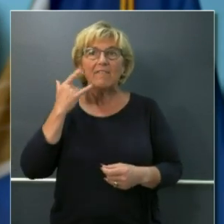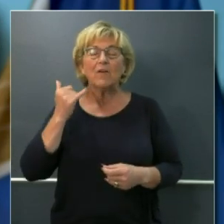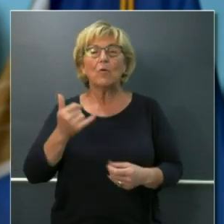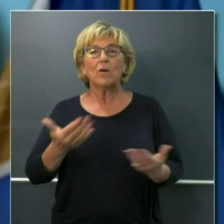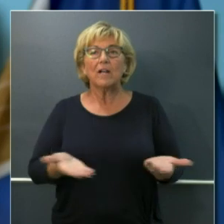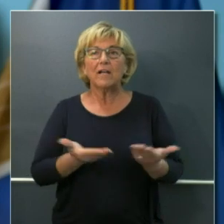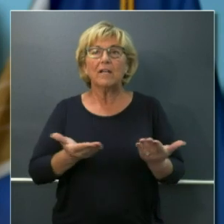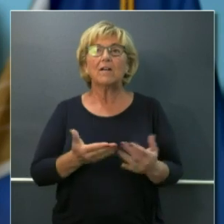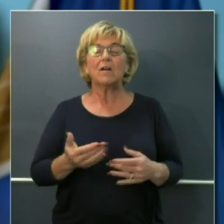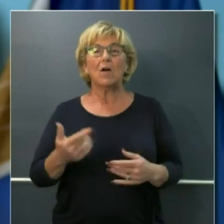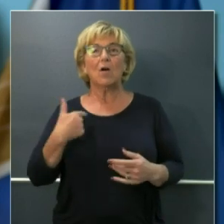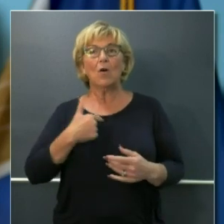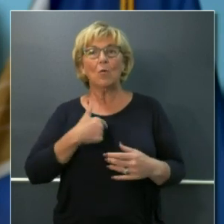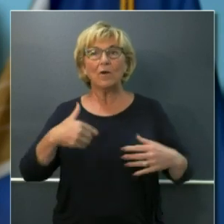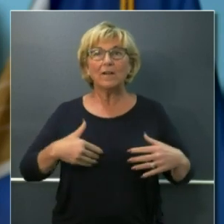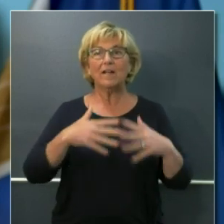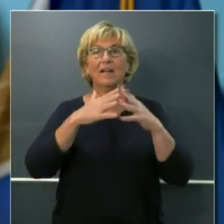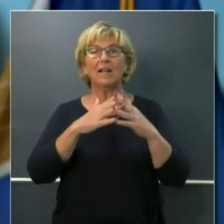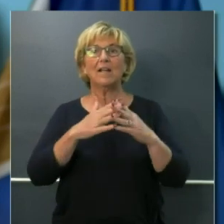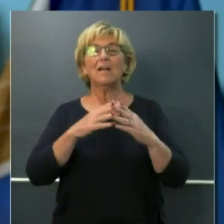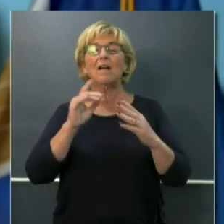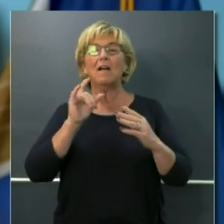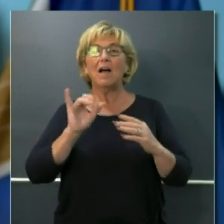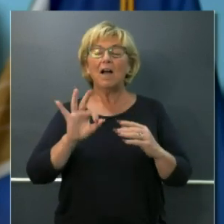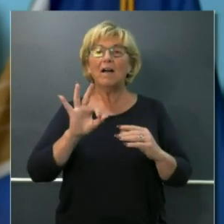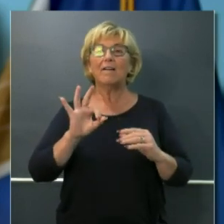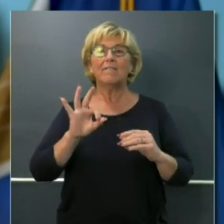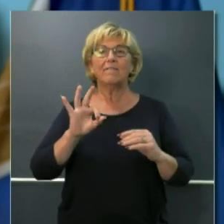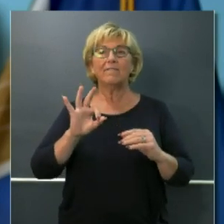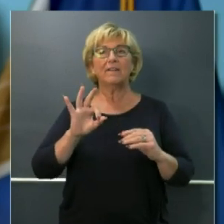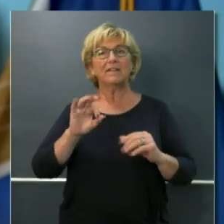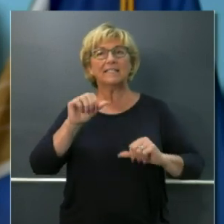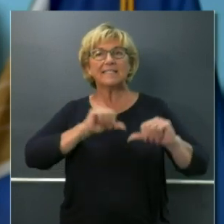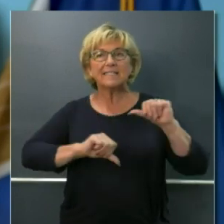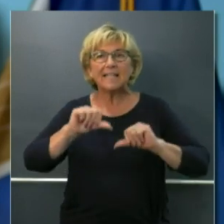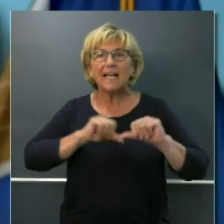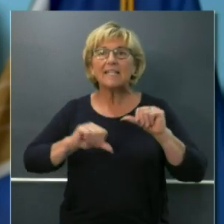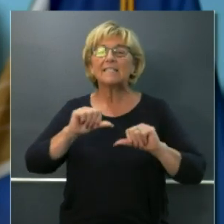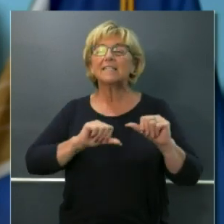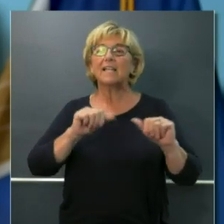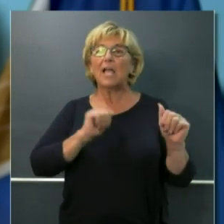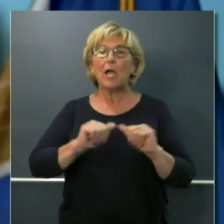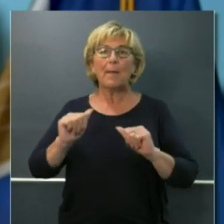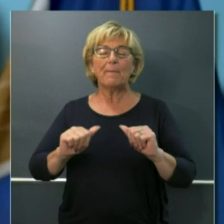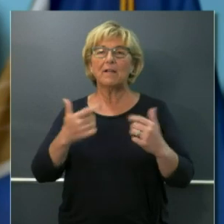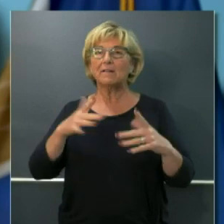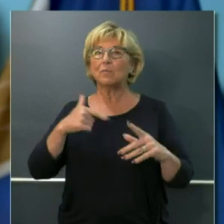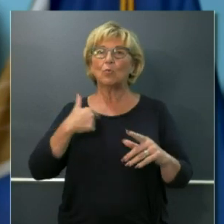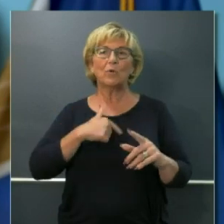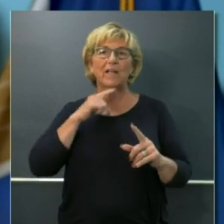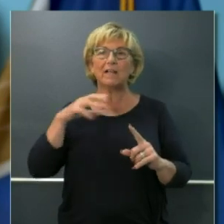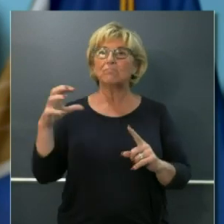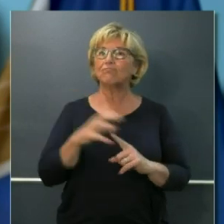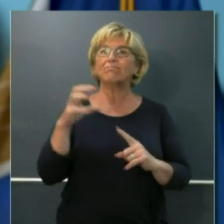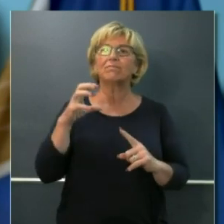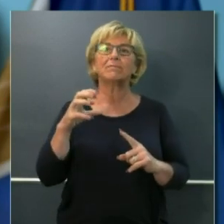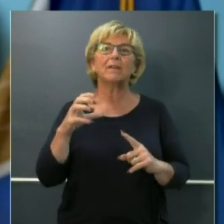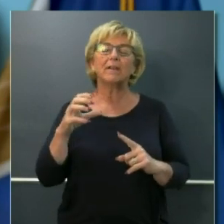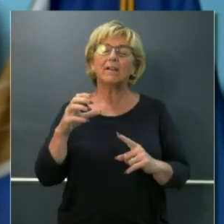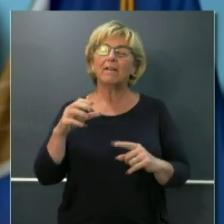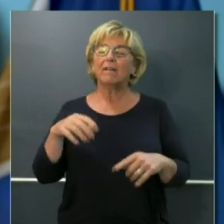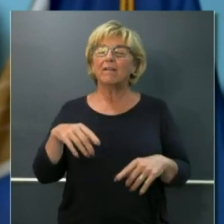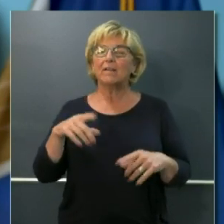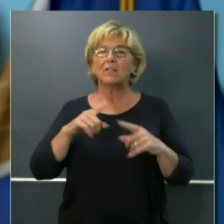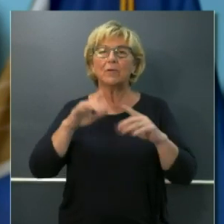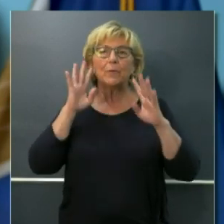of California is the birthplace of biotech. Our life science capacity is second to none. Biotherapeutics,